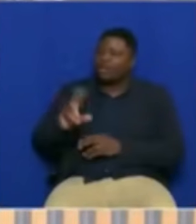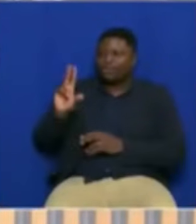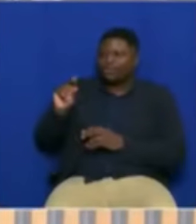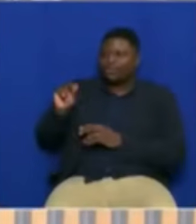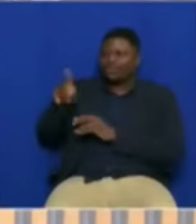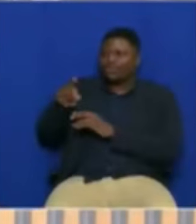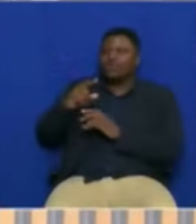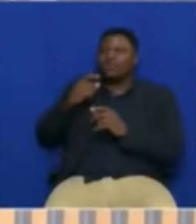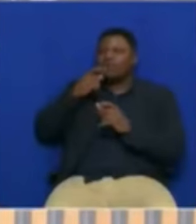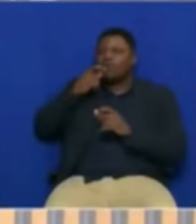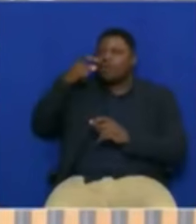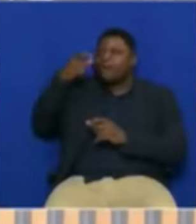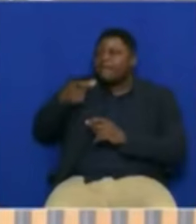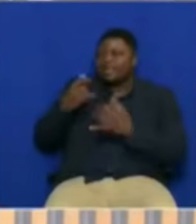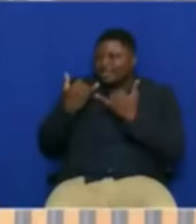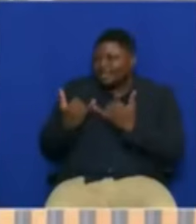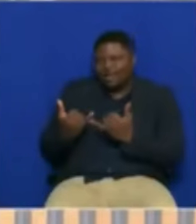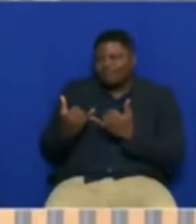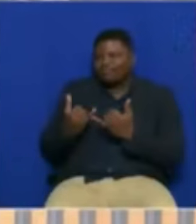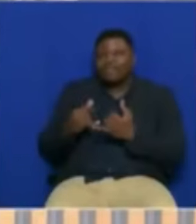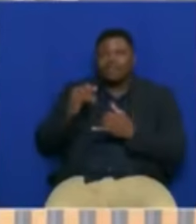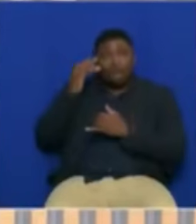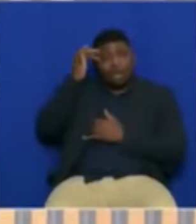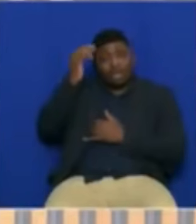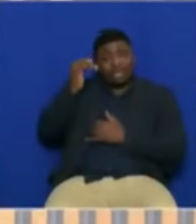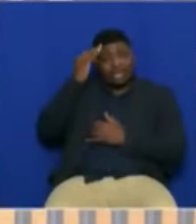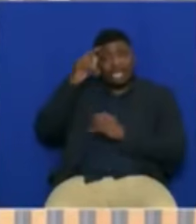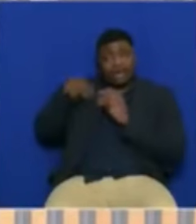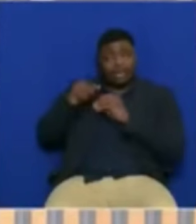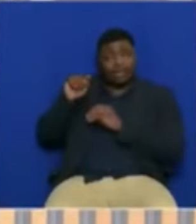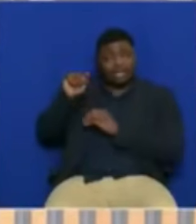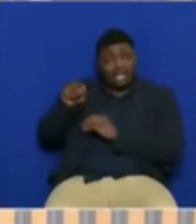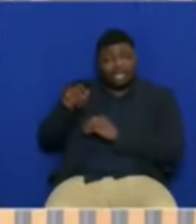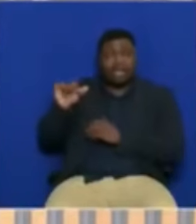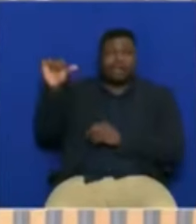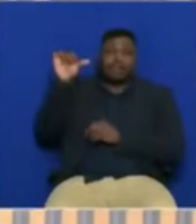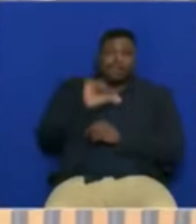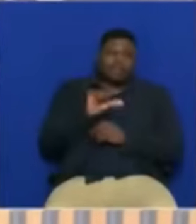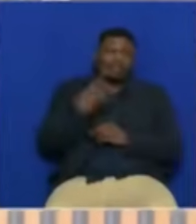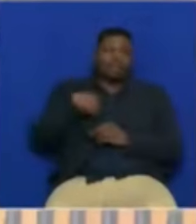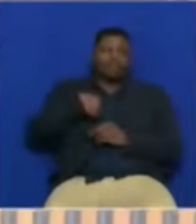and we'll come back at 2:10. Let's adjourn.